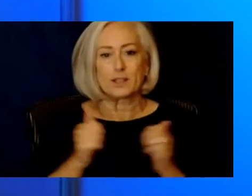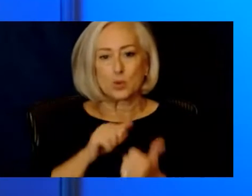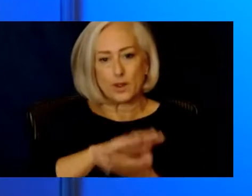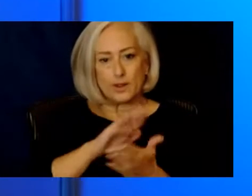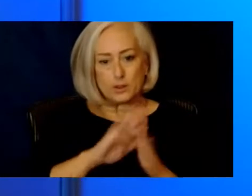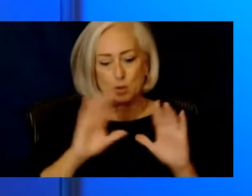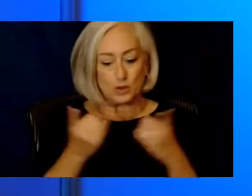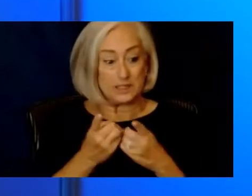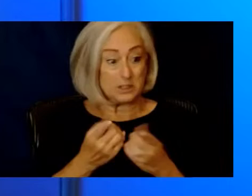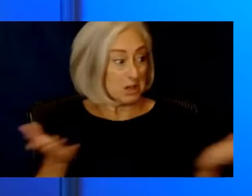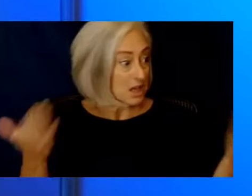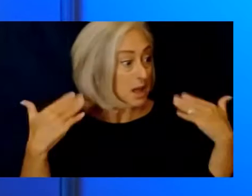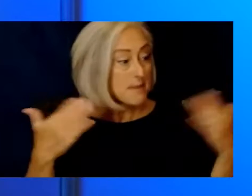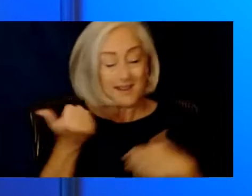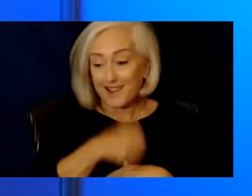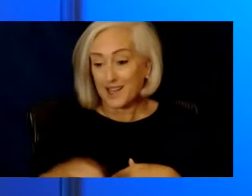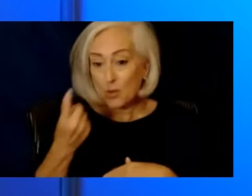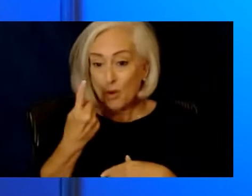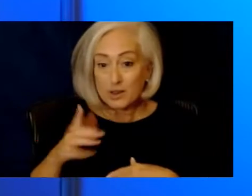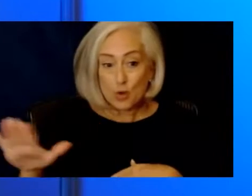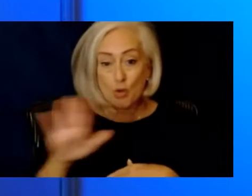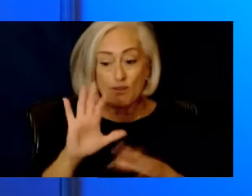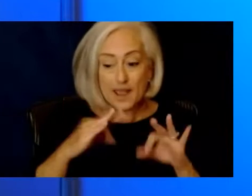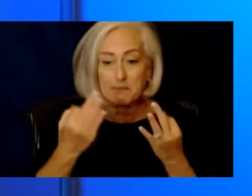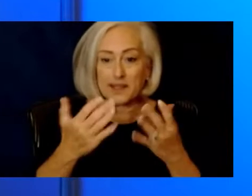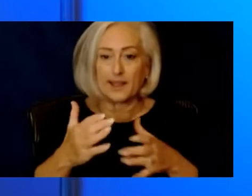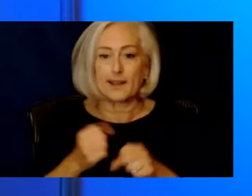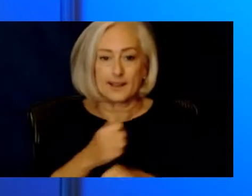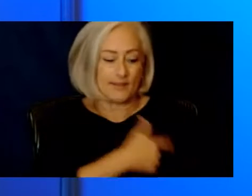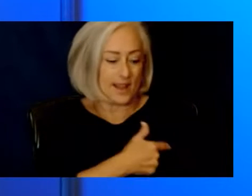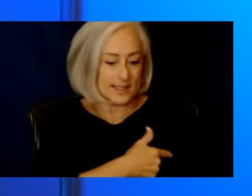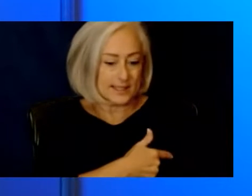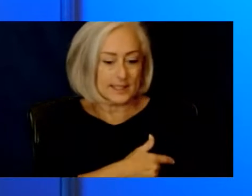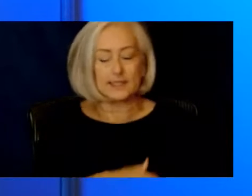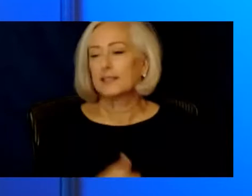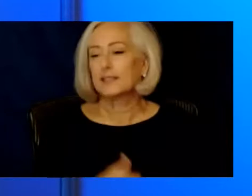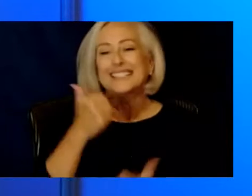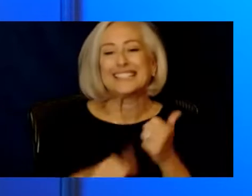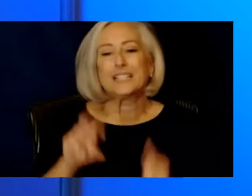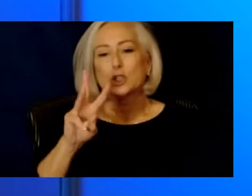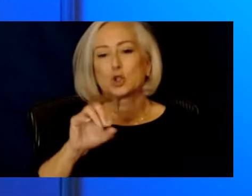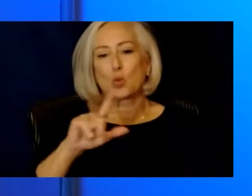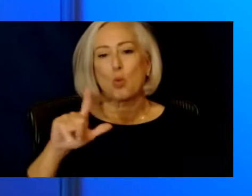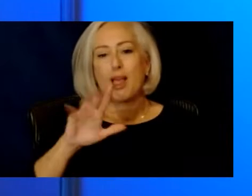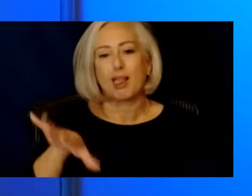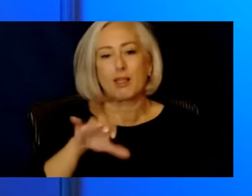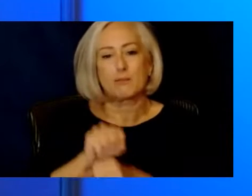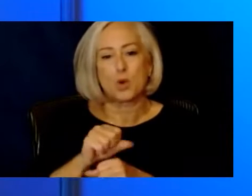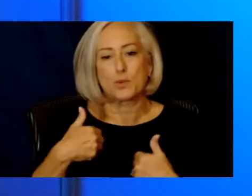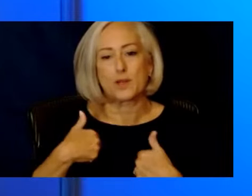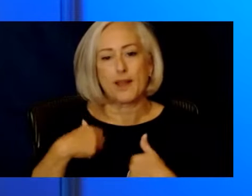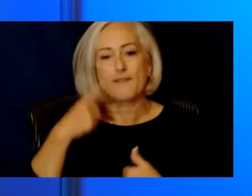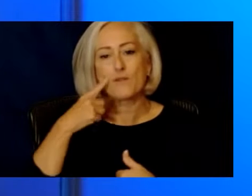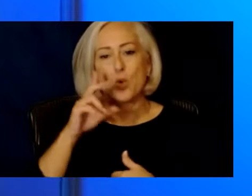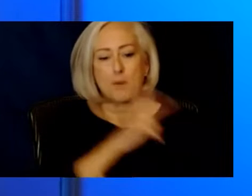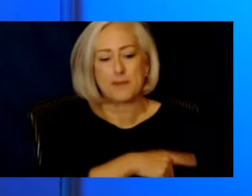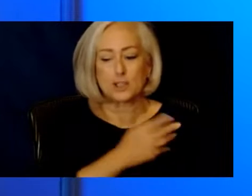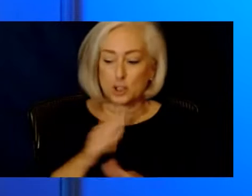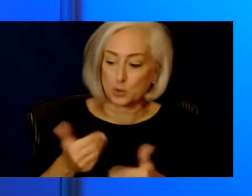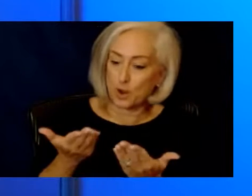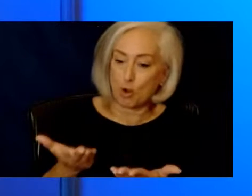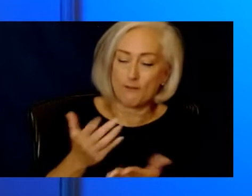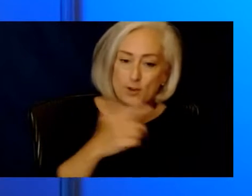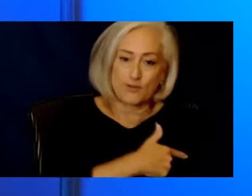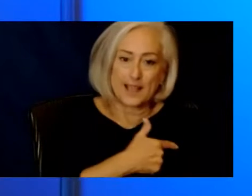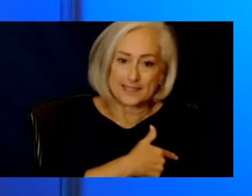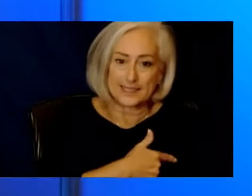family. We're every sort of well visit we have from patients, we're doing we're offering the vaccine and certainly testing